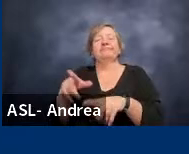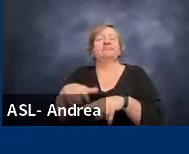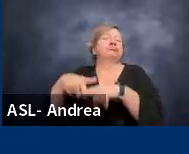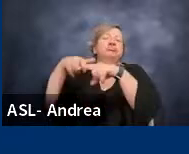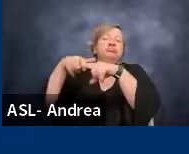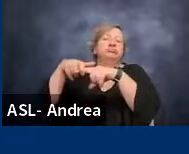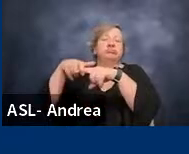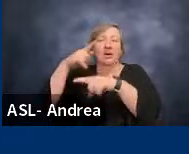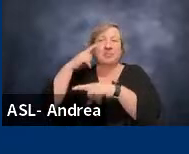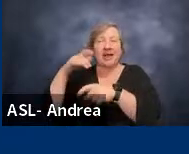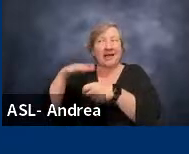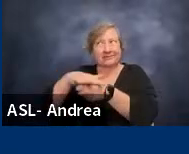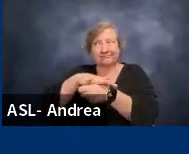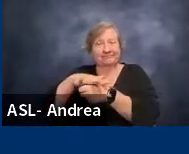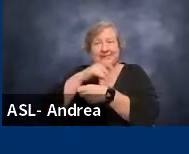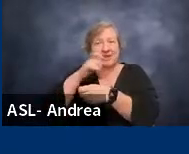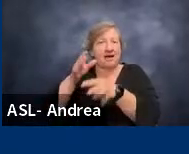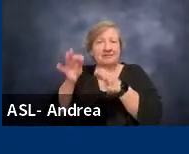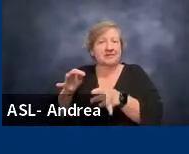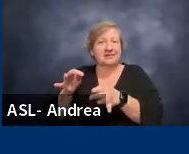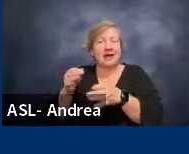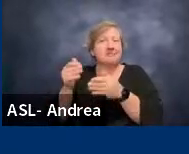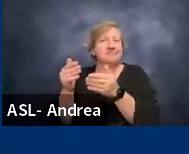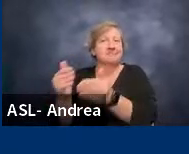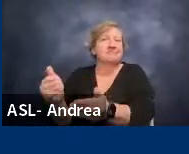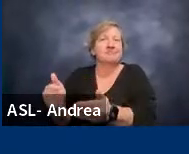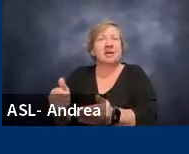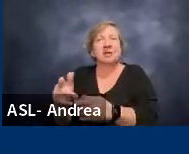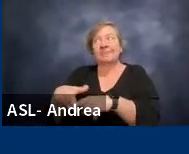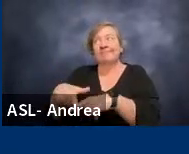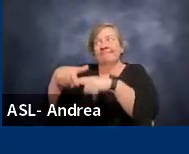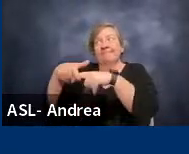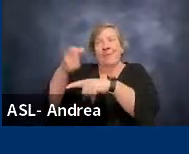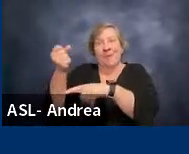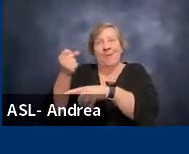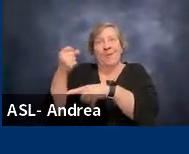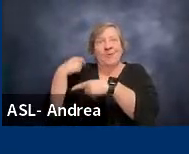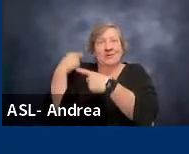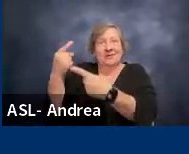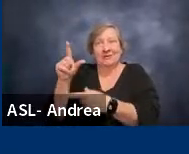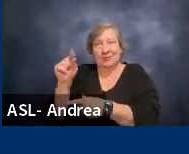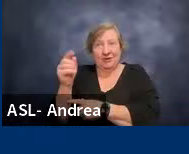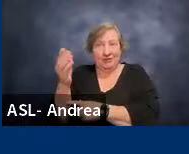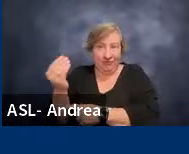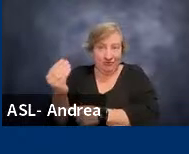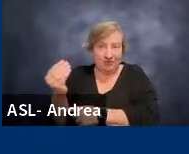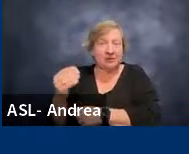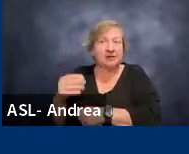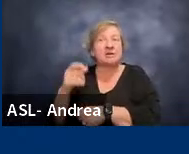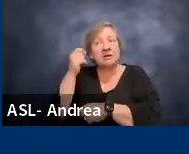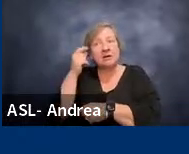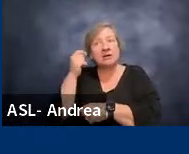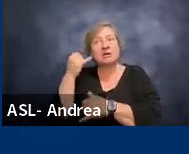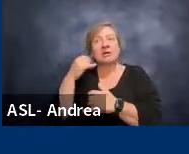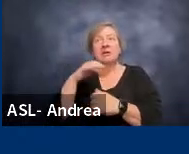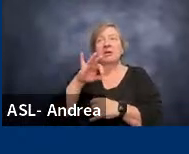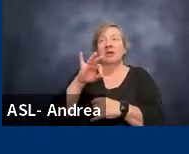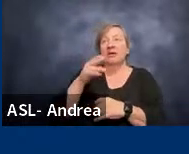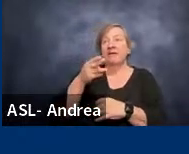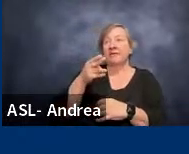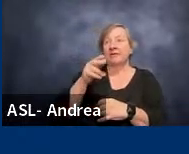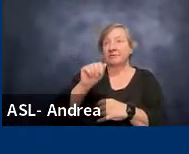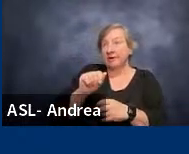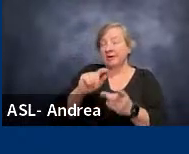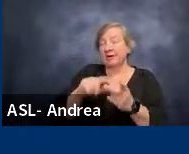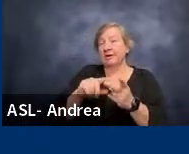sat suspended since 2014. Although it was still on the books for Federal Highway Administration and the